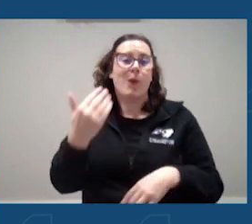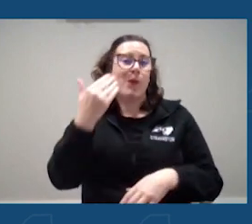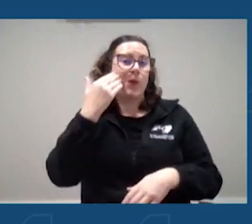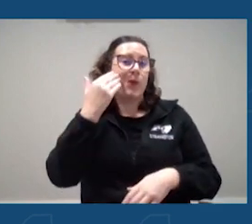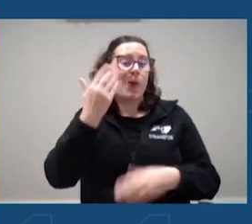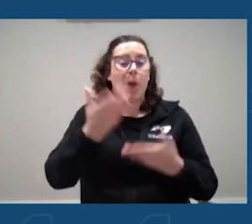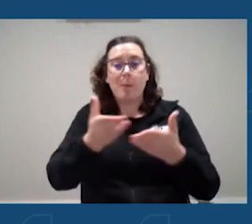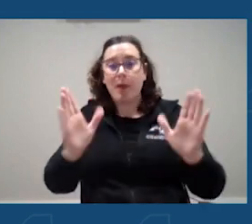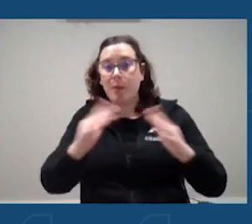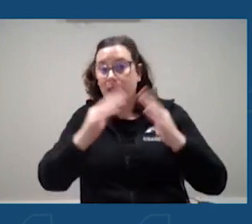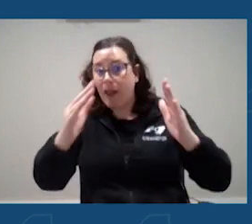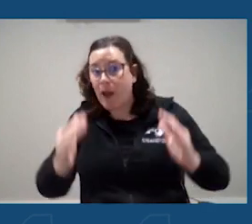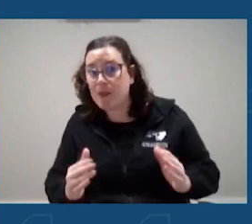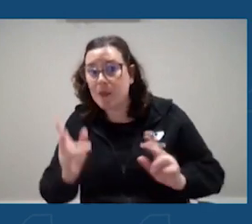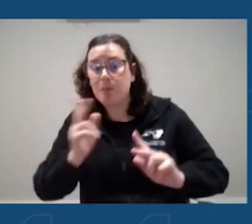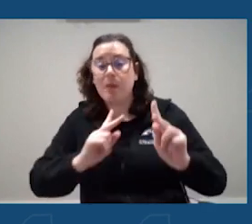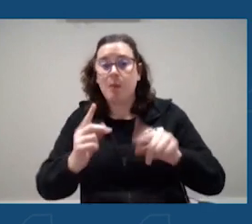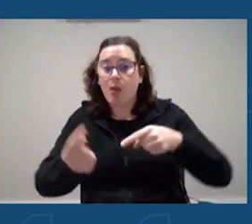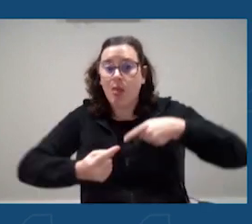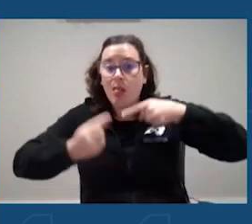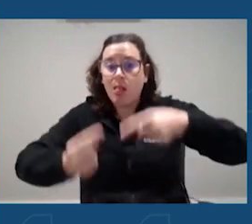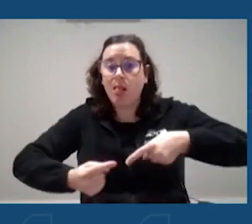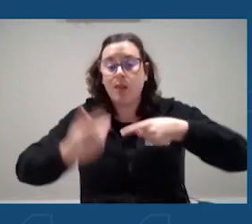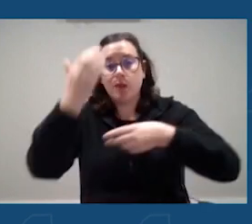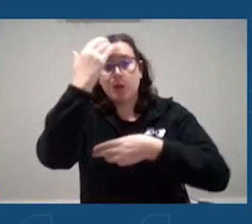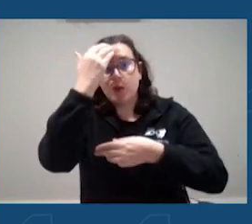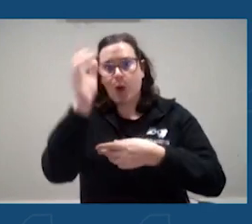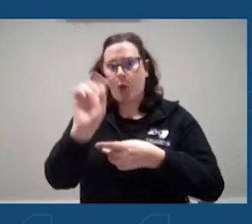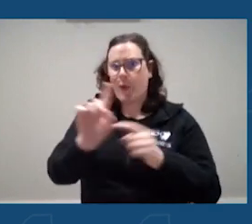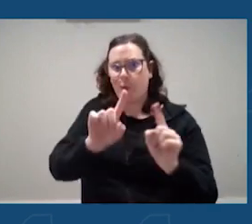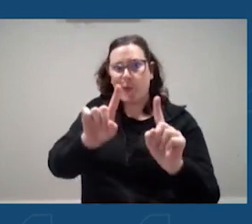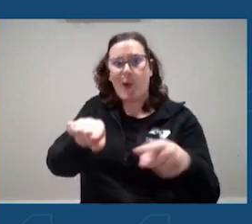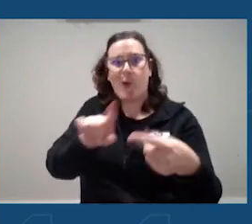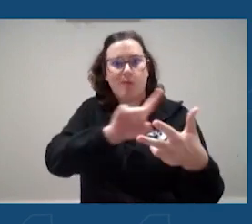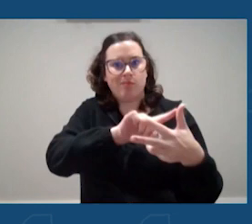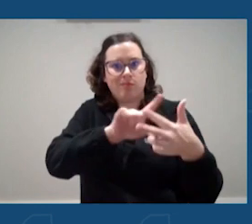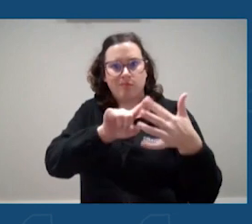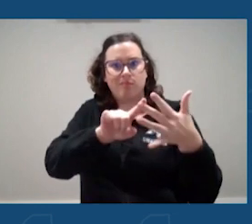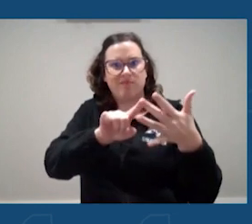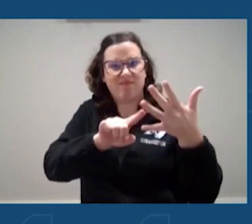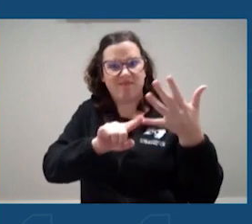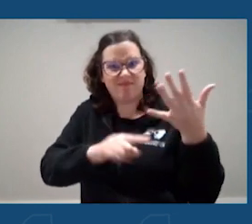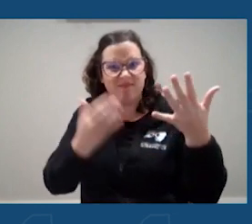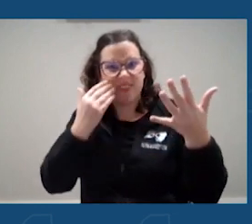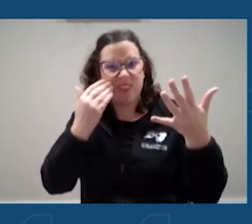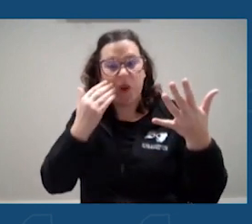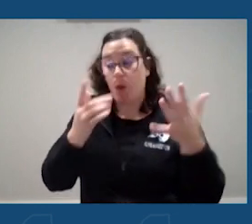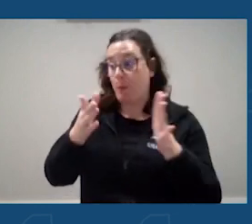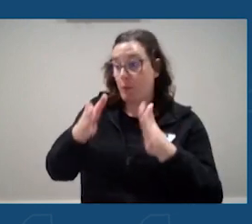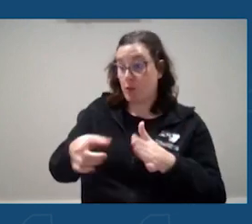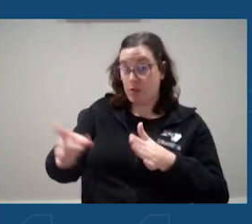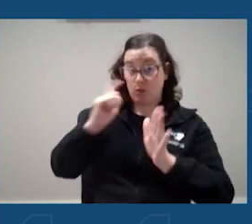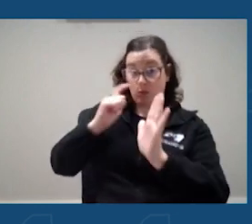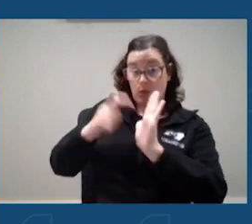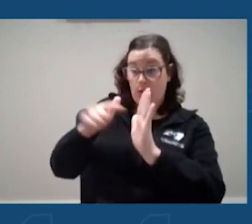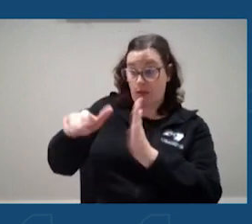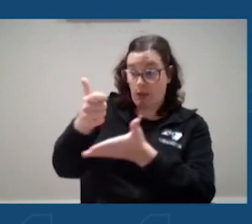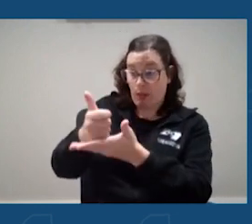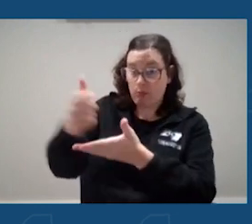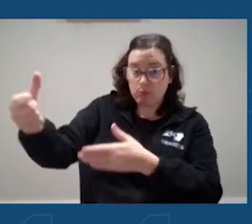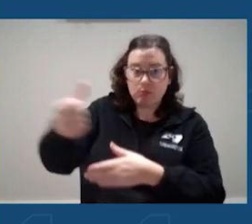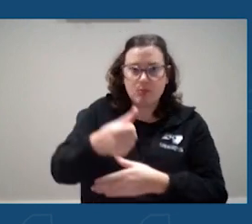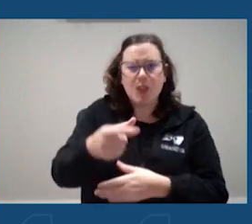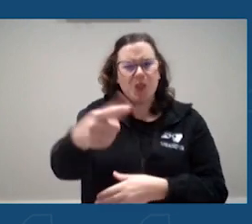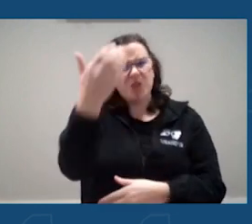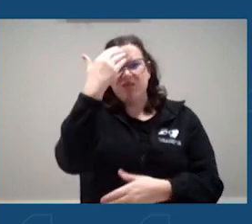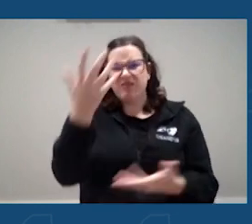housing where people are having problems. You know where you need to stand. You know where you just kind of pull somebody in. And you know this. I'm not telling you something you